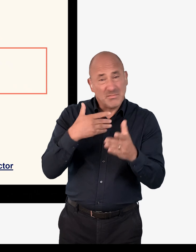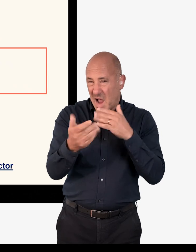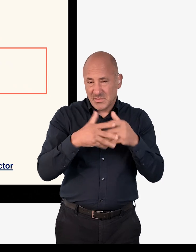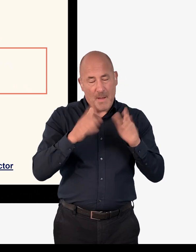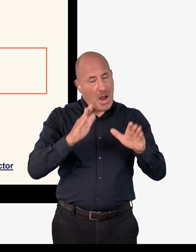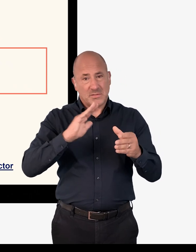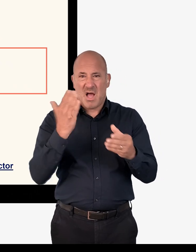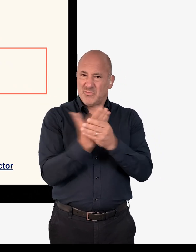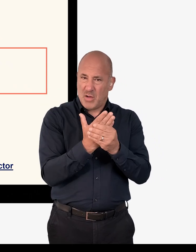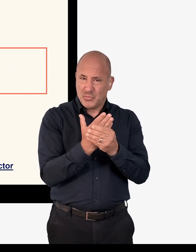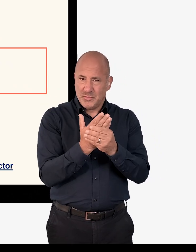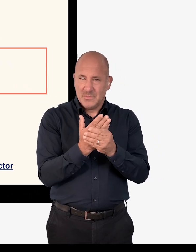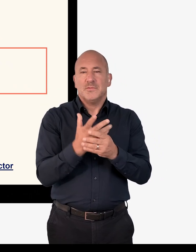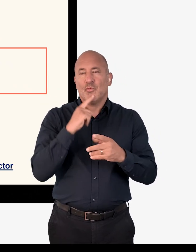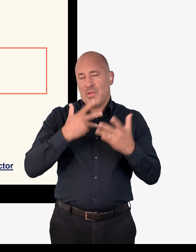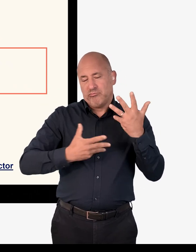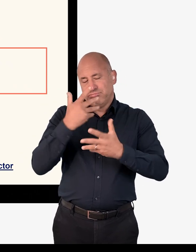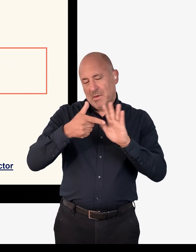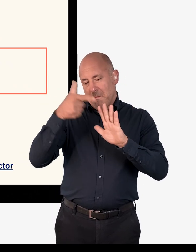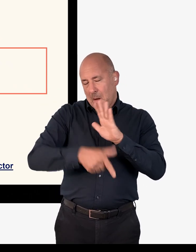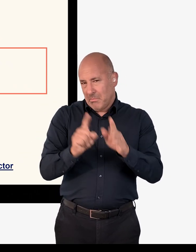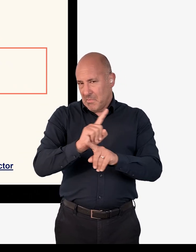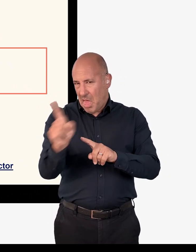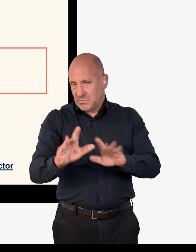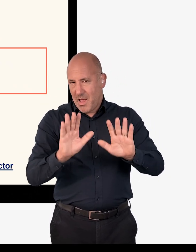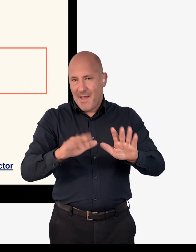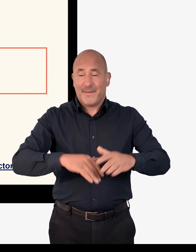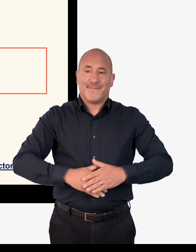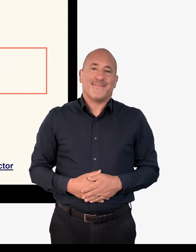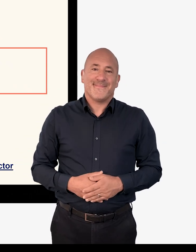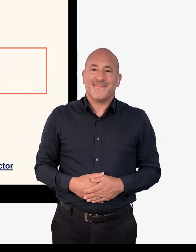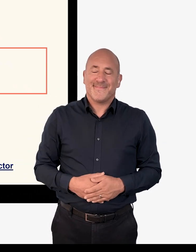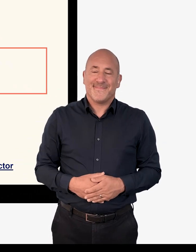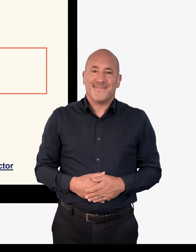the RIBA work stages, and we'll cover this in more detail later.